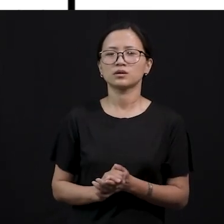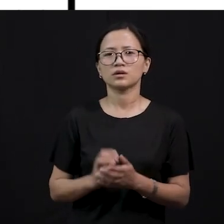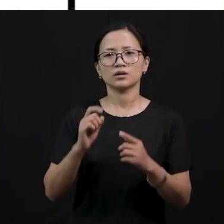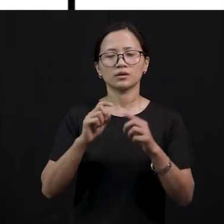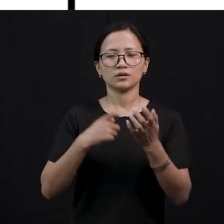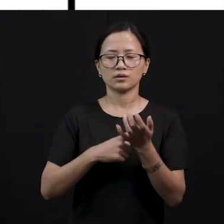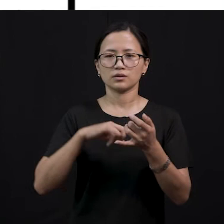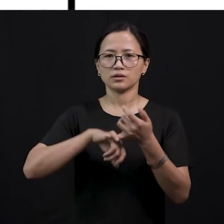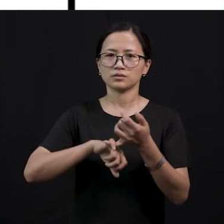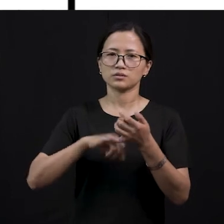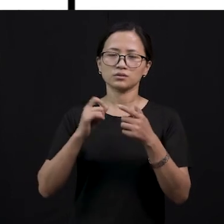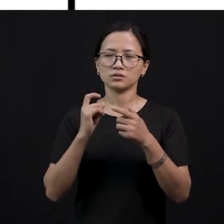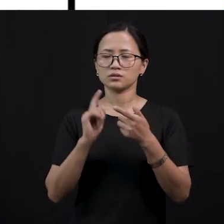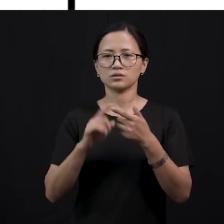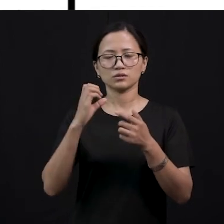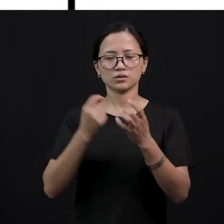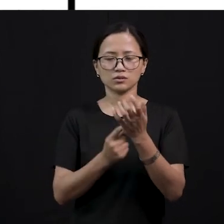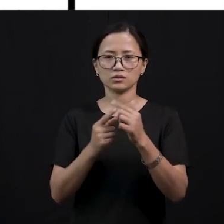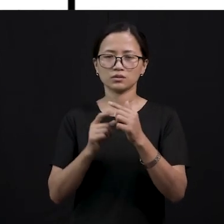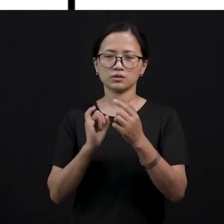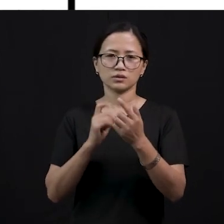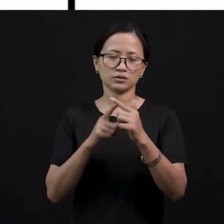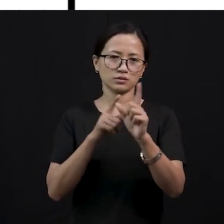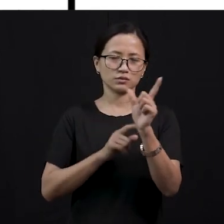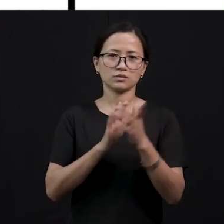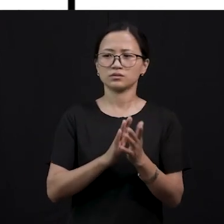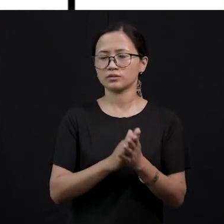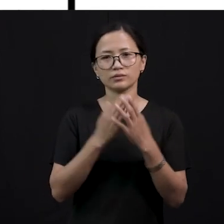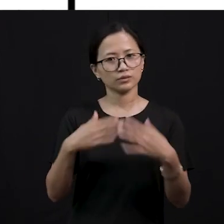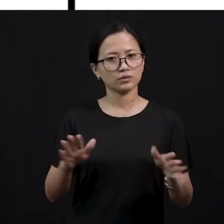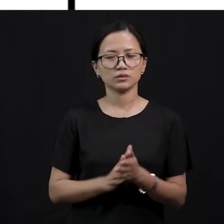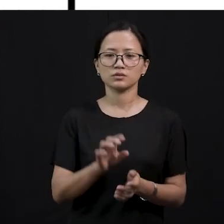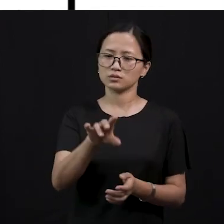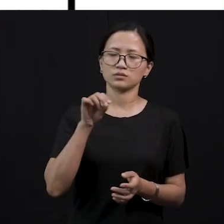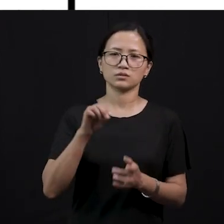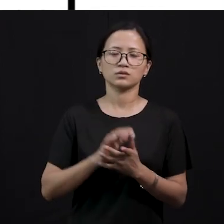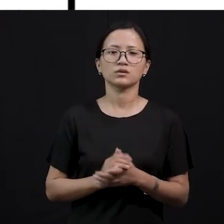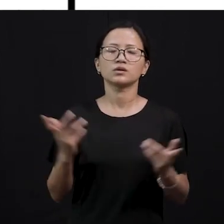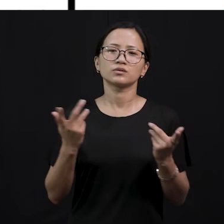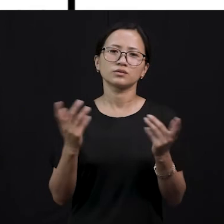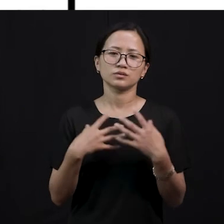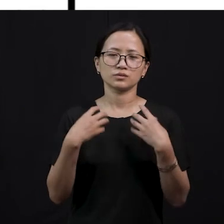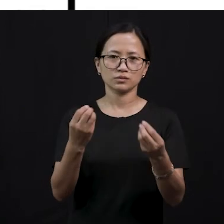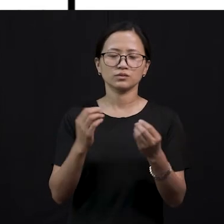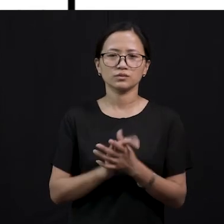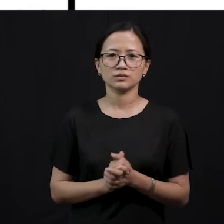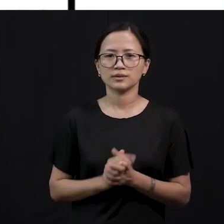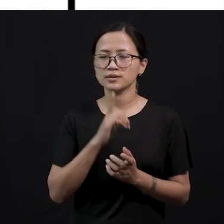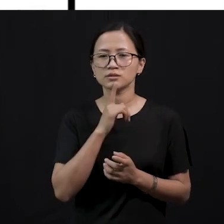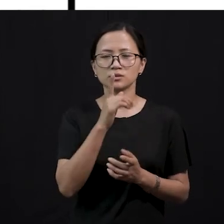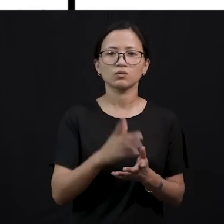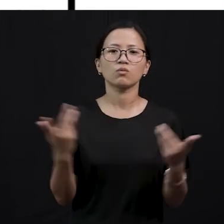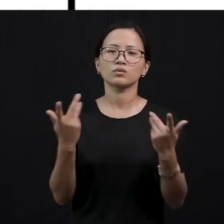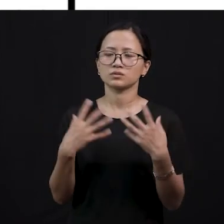security, that is an information that cannot be provided, but rest of the information you can take whenever you want. You don't have to even say